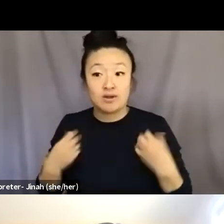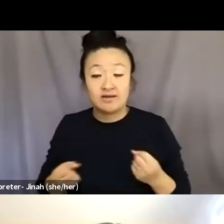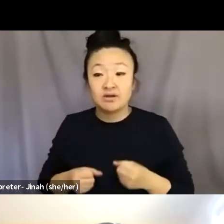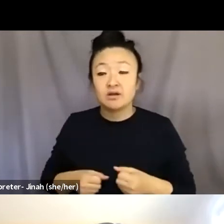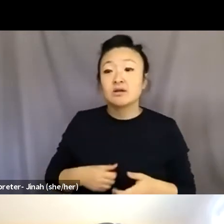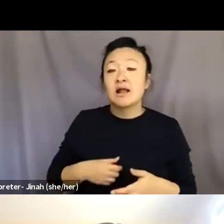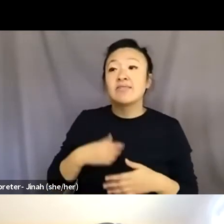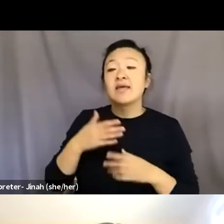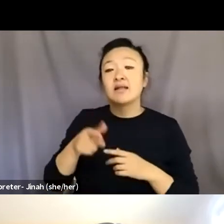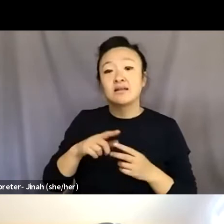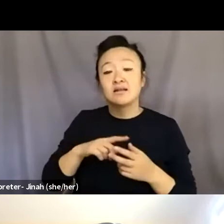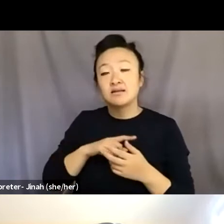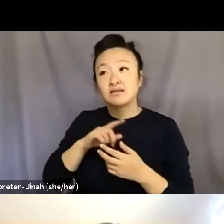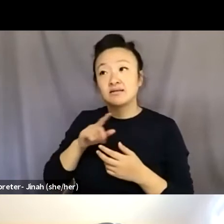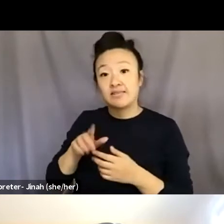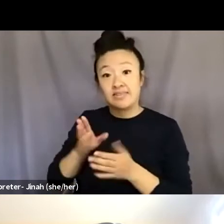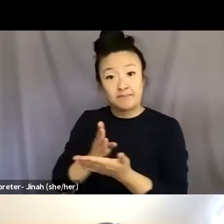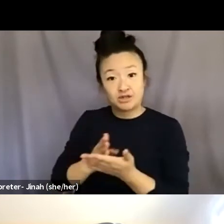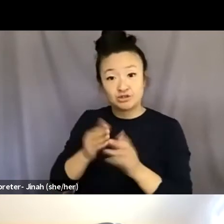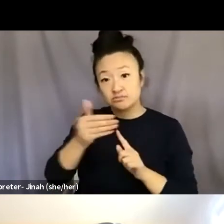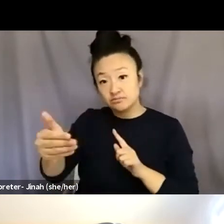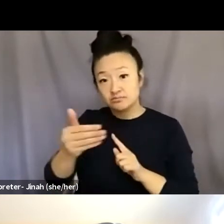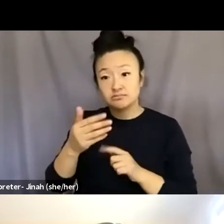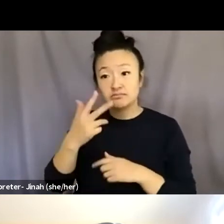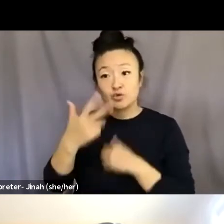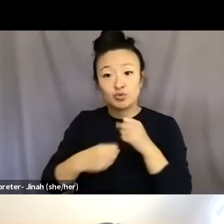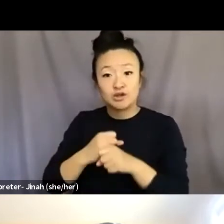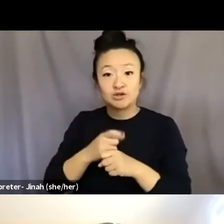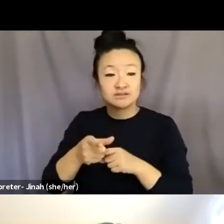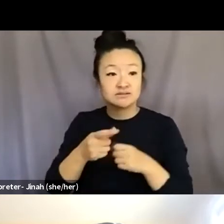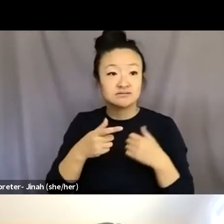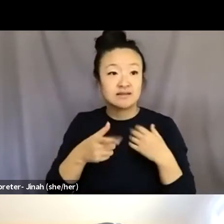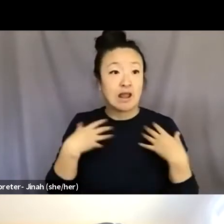next 3 years, and the reality that this recovery is not a one-time thing. Our